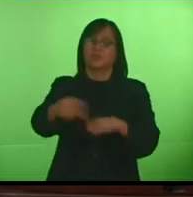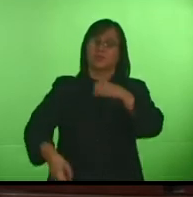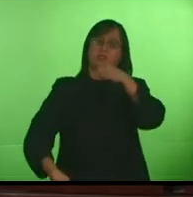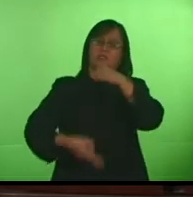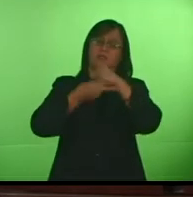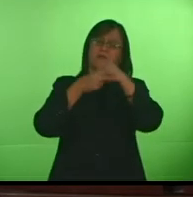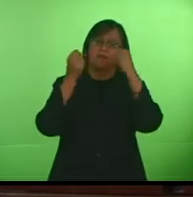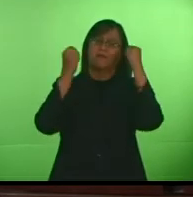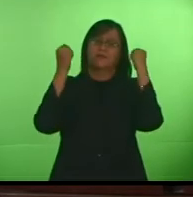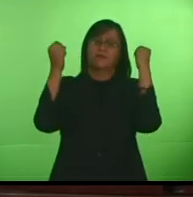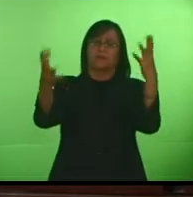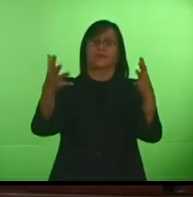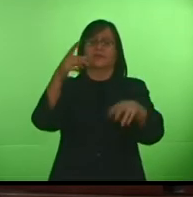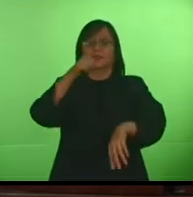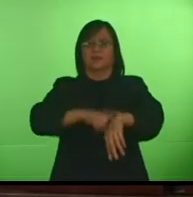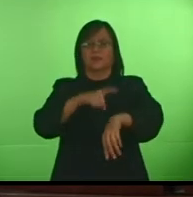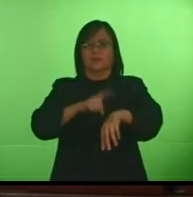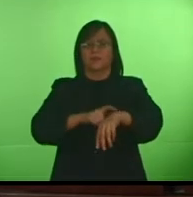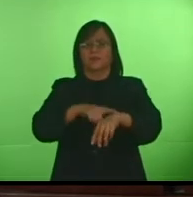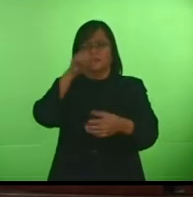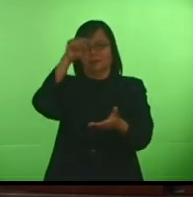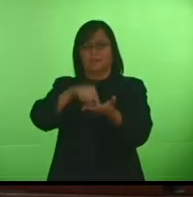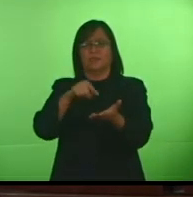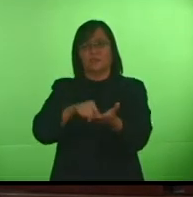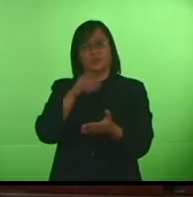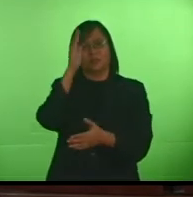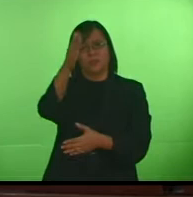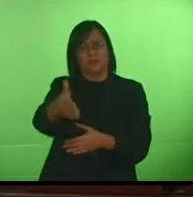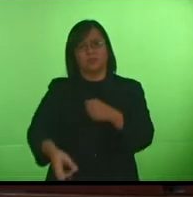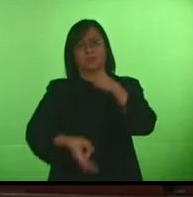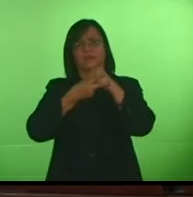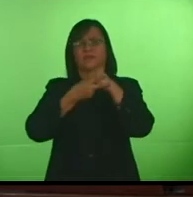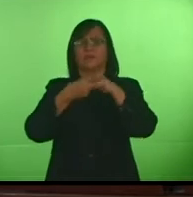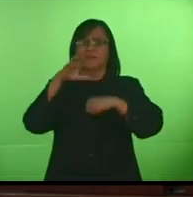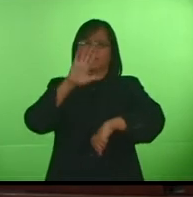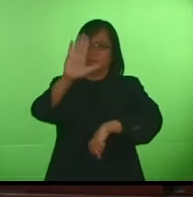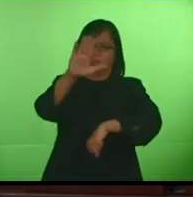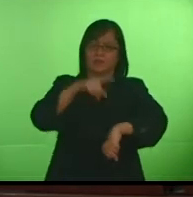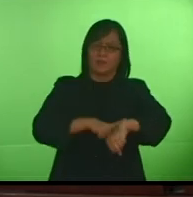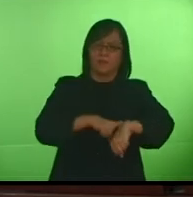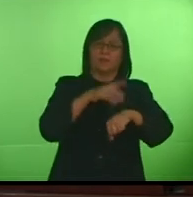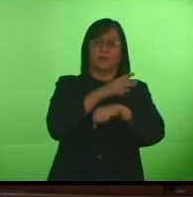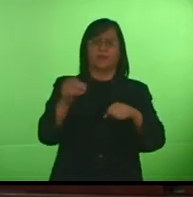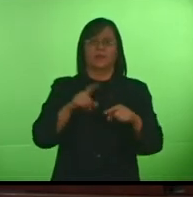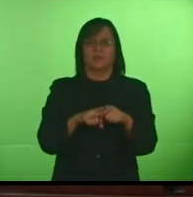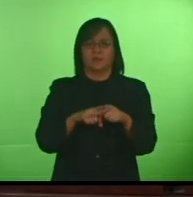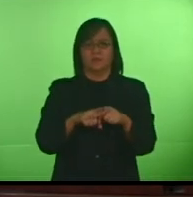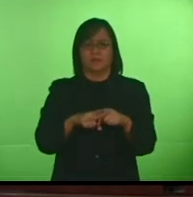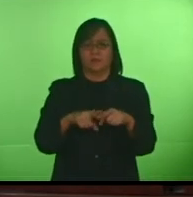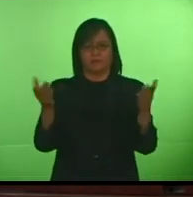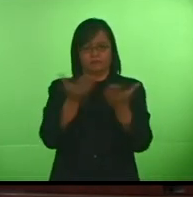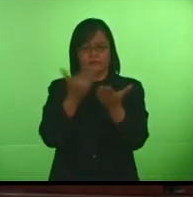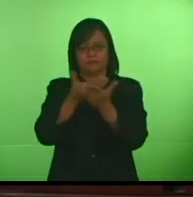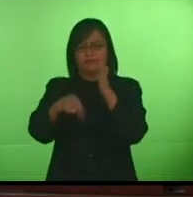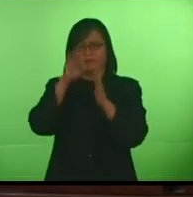time. Yeah, this type will save you a lot of time screening through materials for your essay or